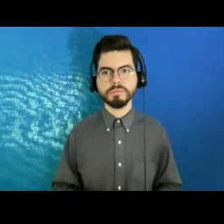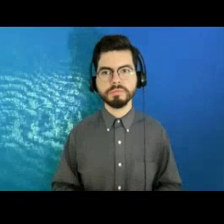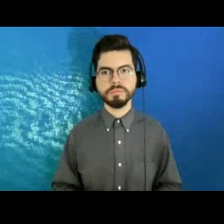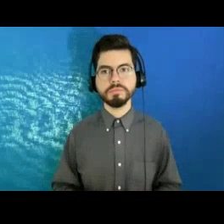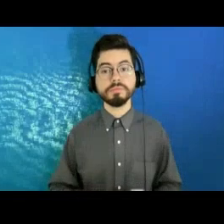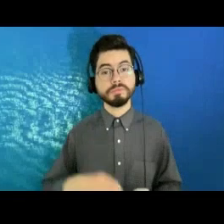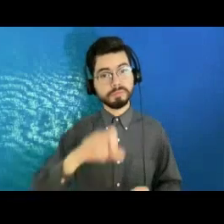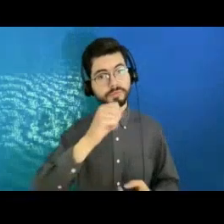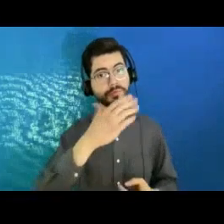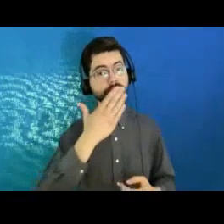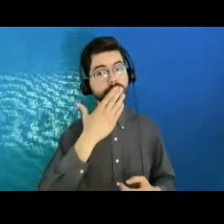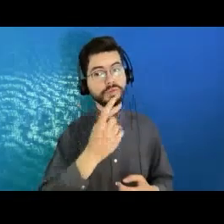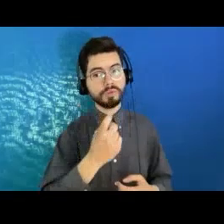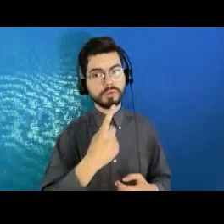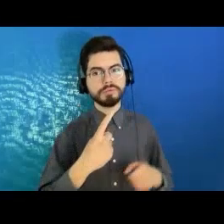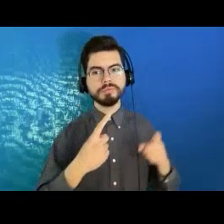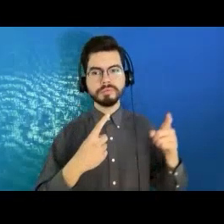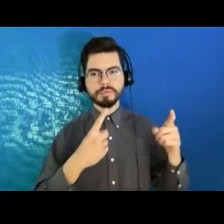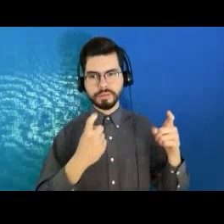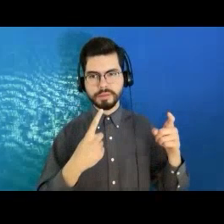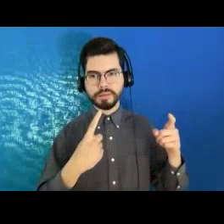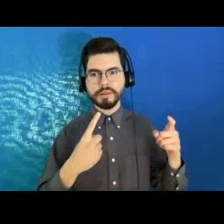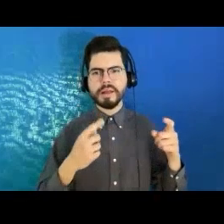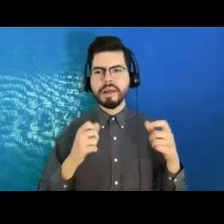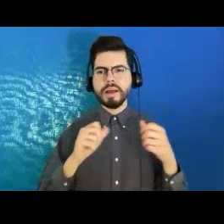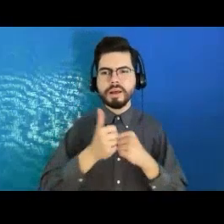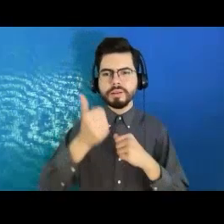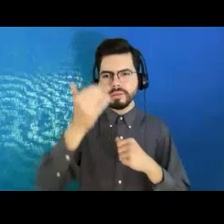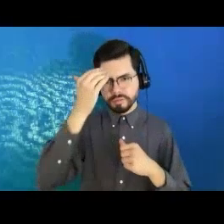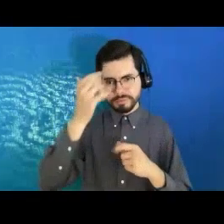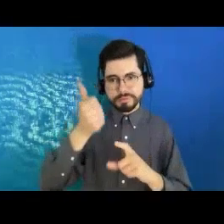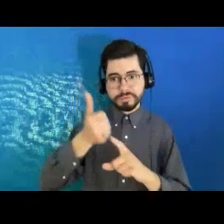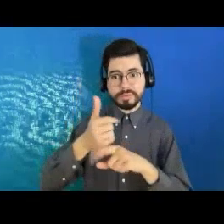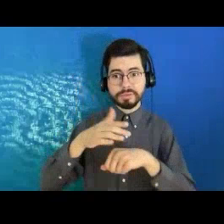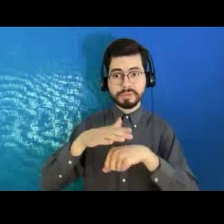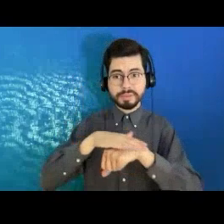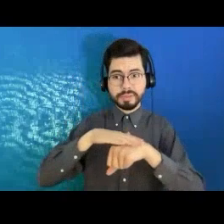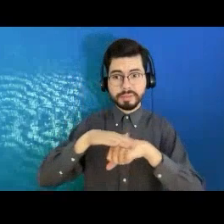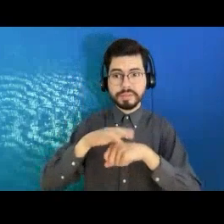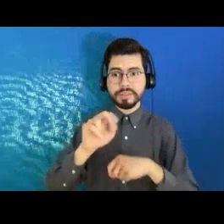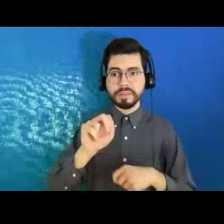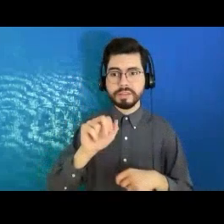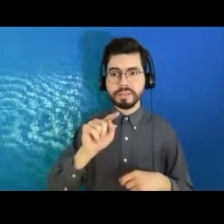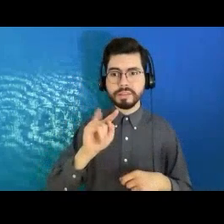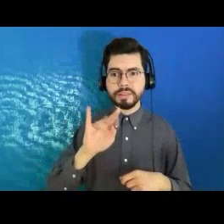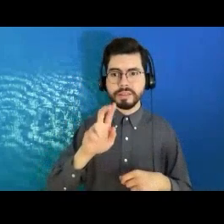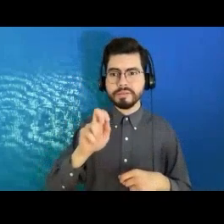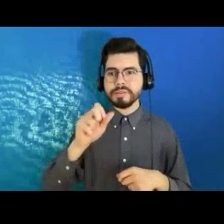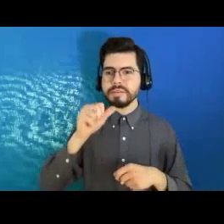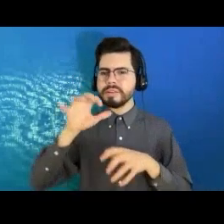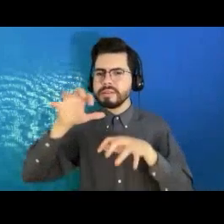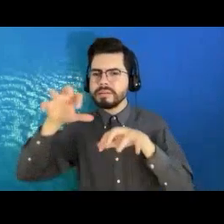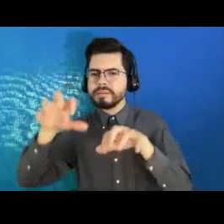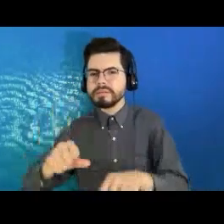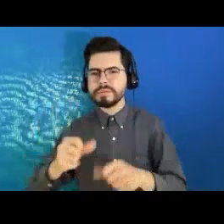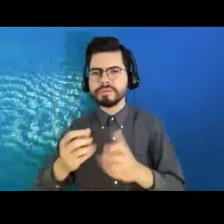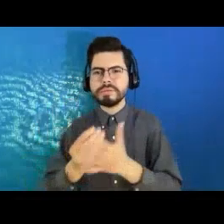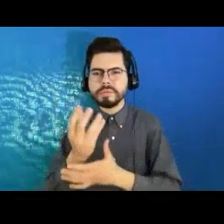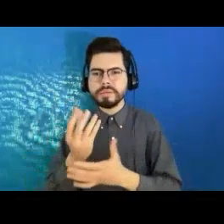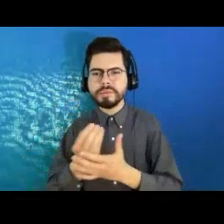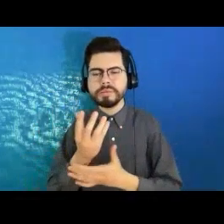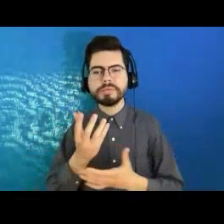Yeah, that's a good question. She asked how you know if they're native and not invasive. I guess I'm just relying on the